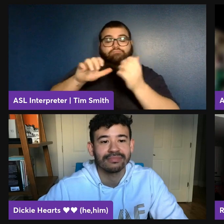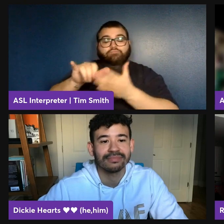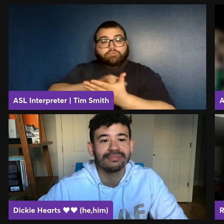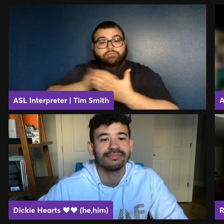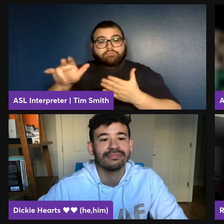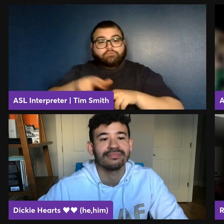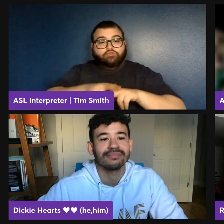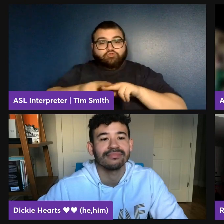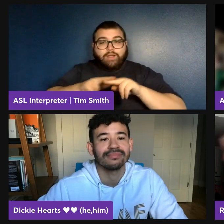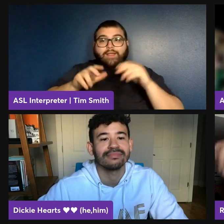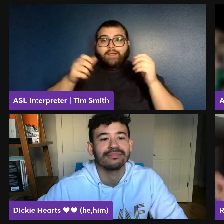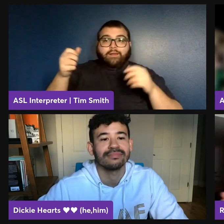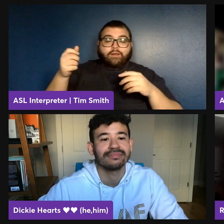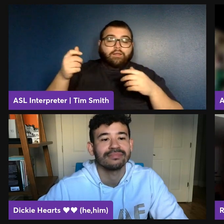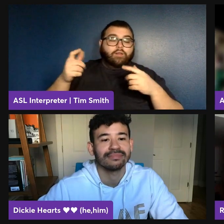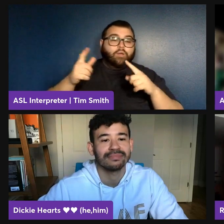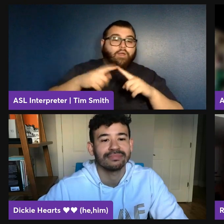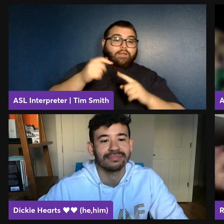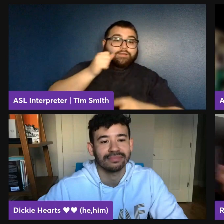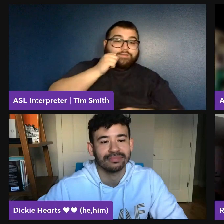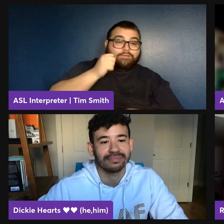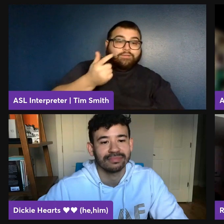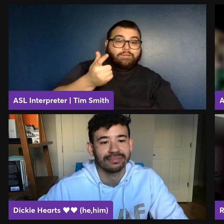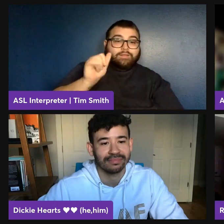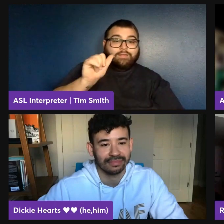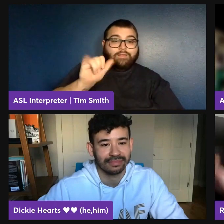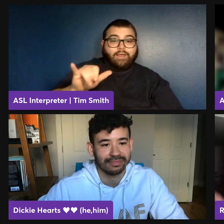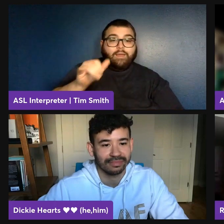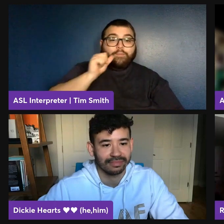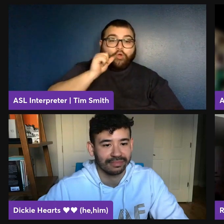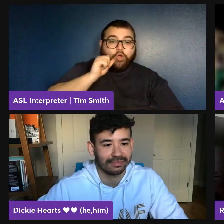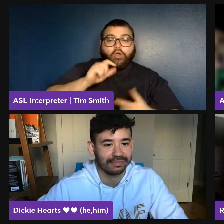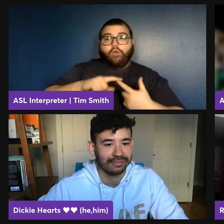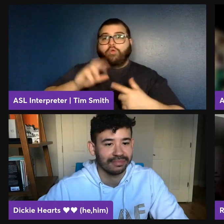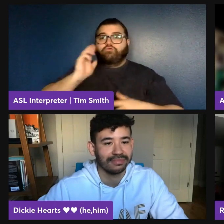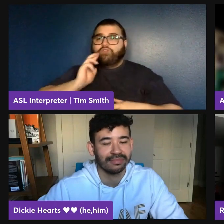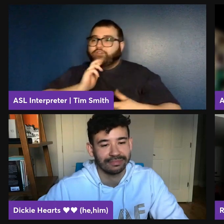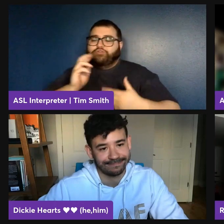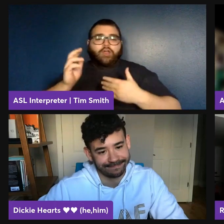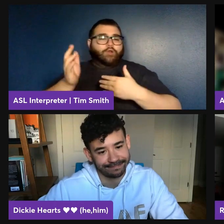or at a gay bar or whatever, wherever,